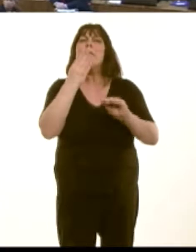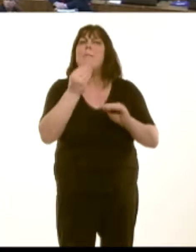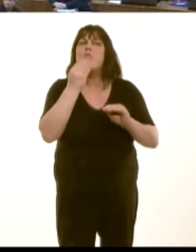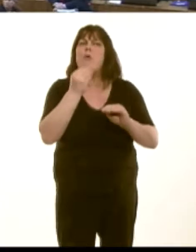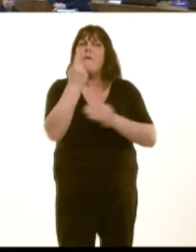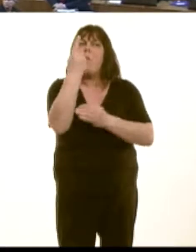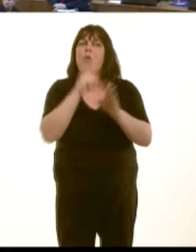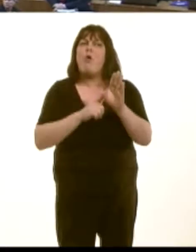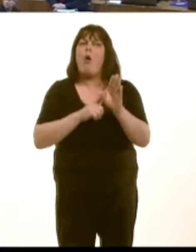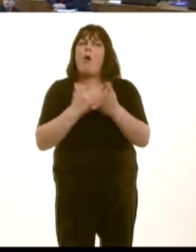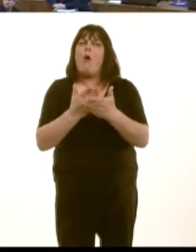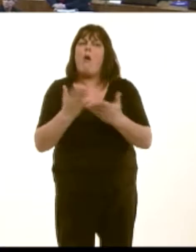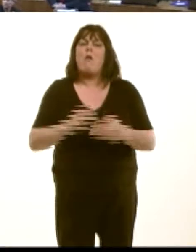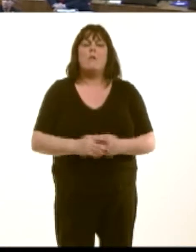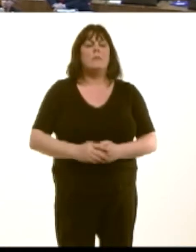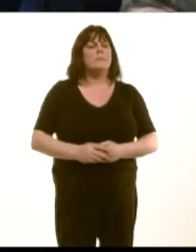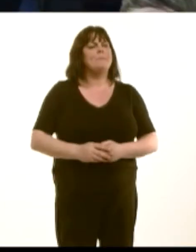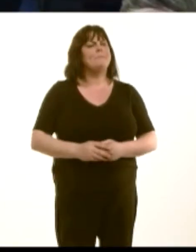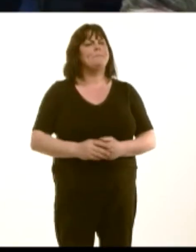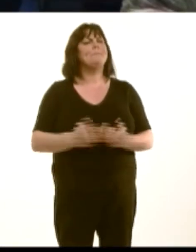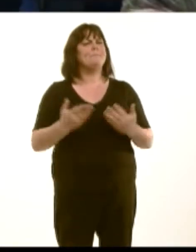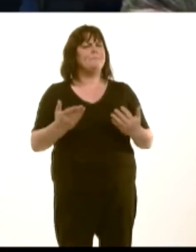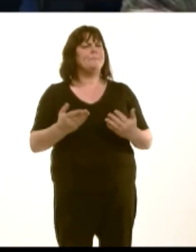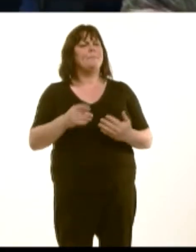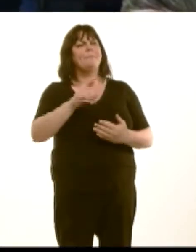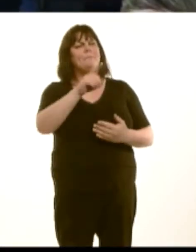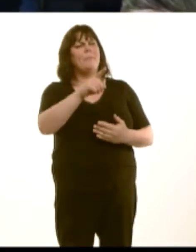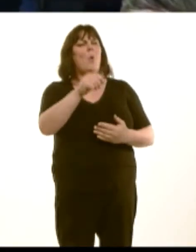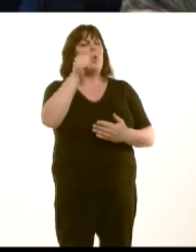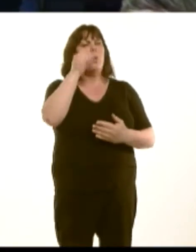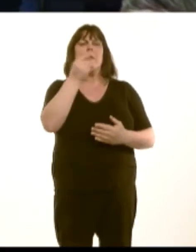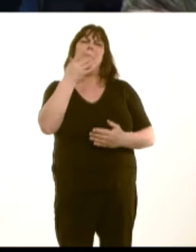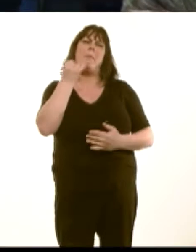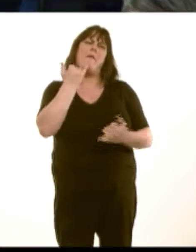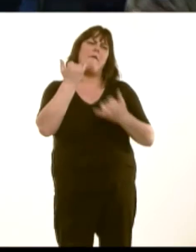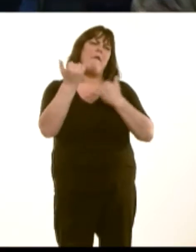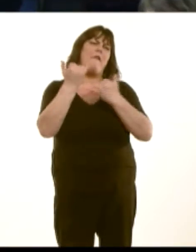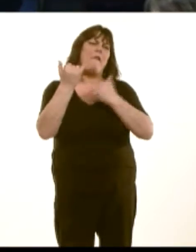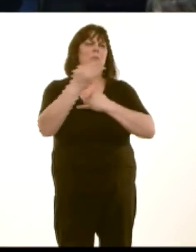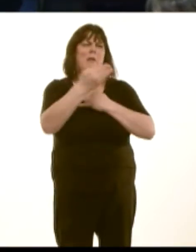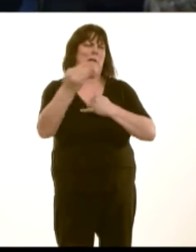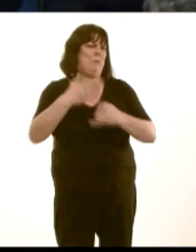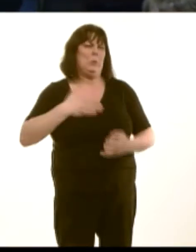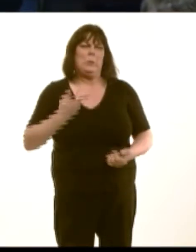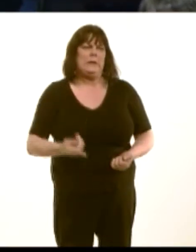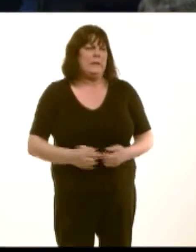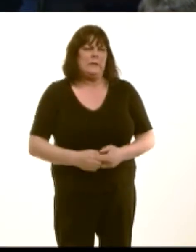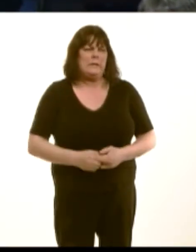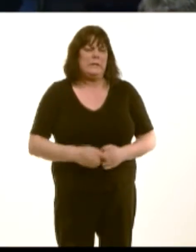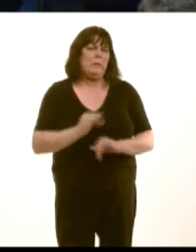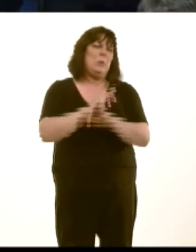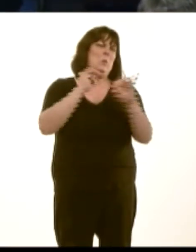Thank you, Presiding Officer. Certainly unnecessary calls do contribute to the problem, but the truth is that the